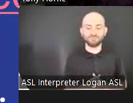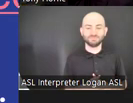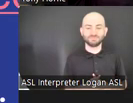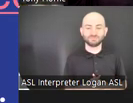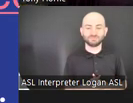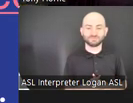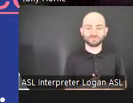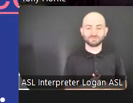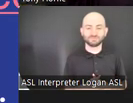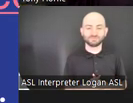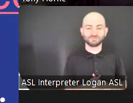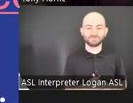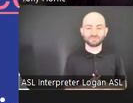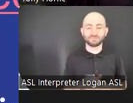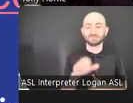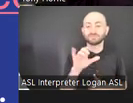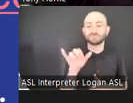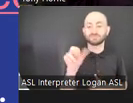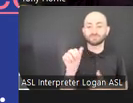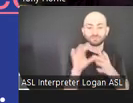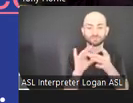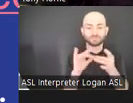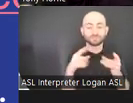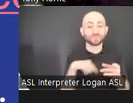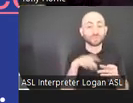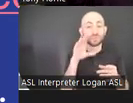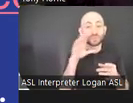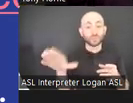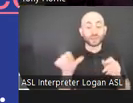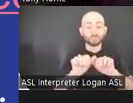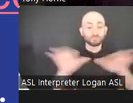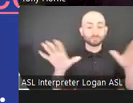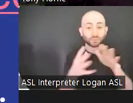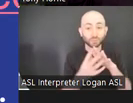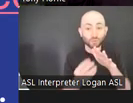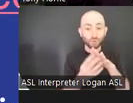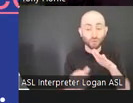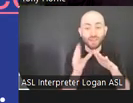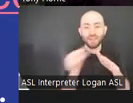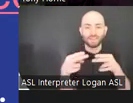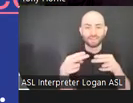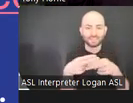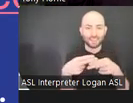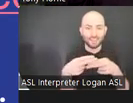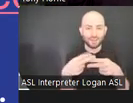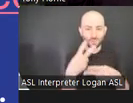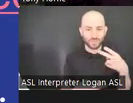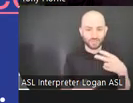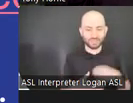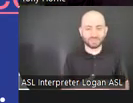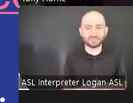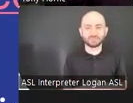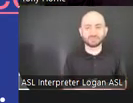we will send out the recording and the slides eventually